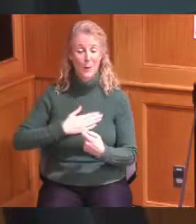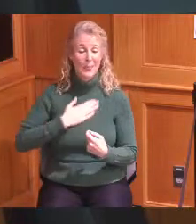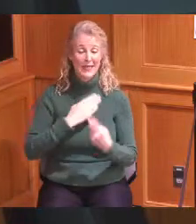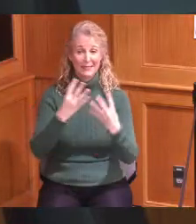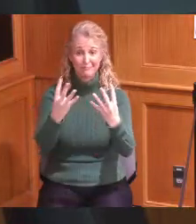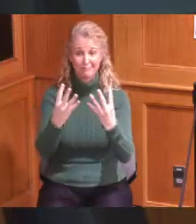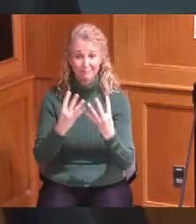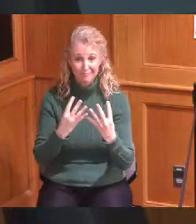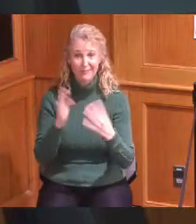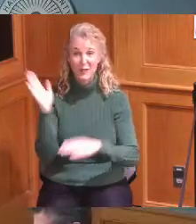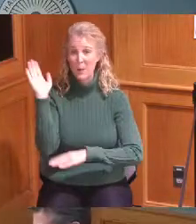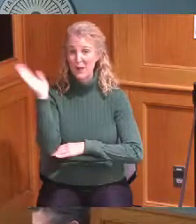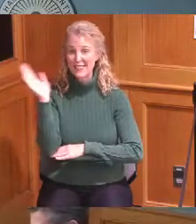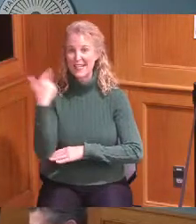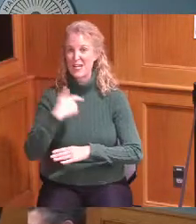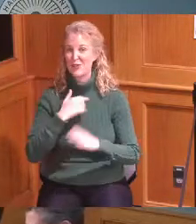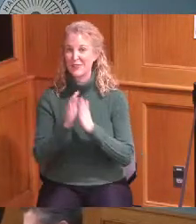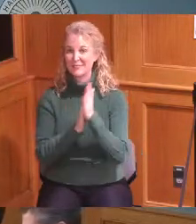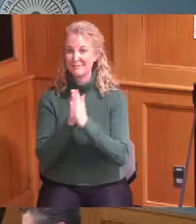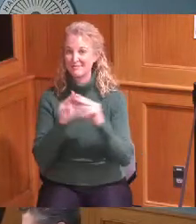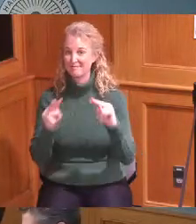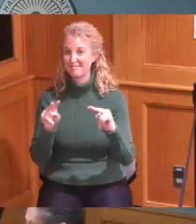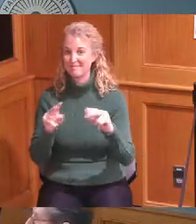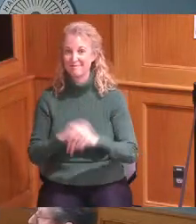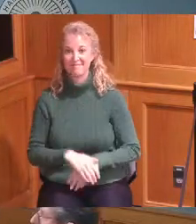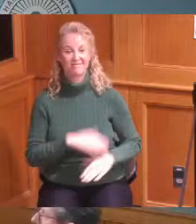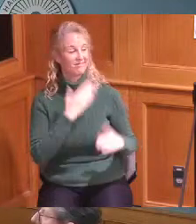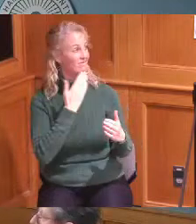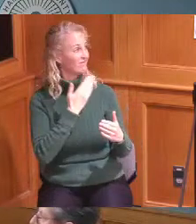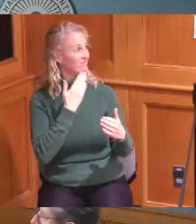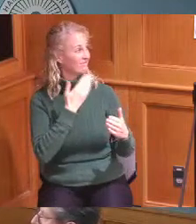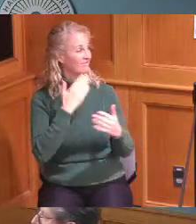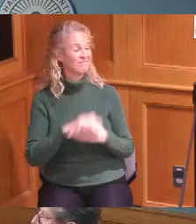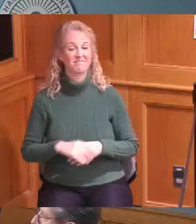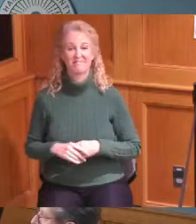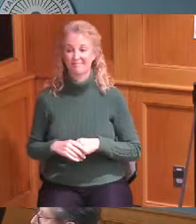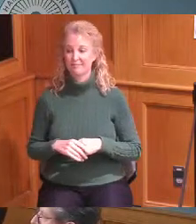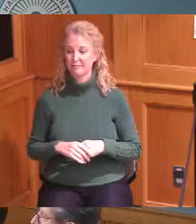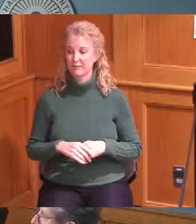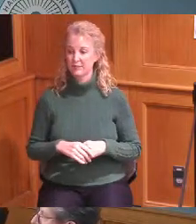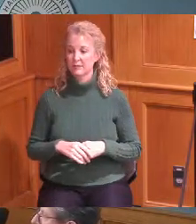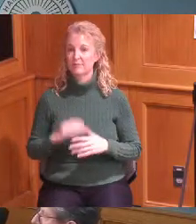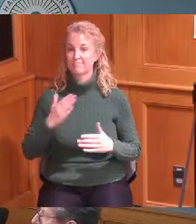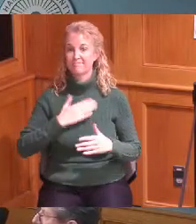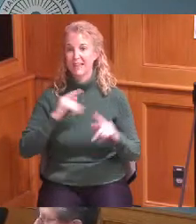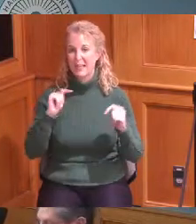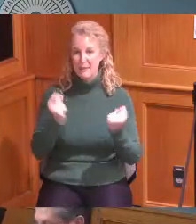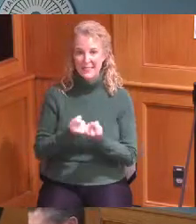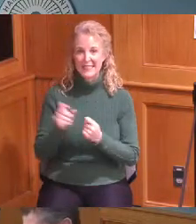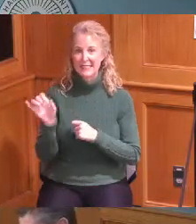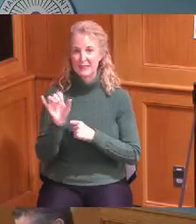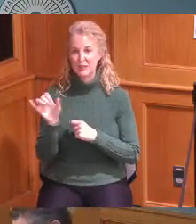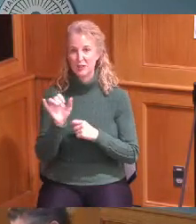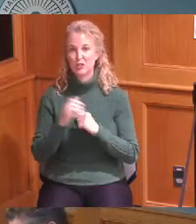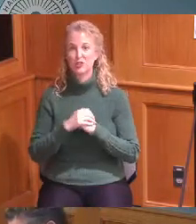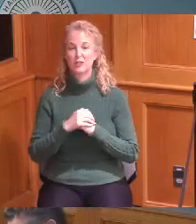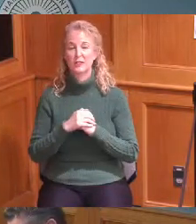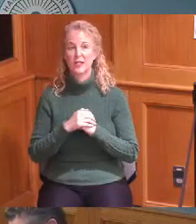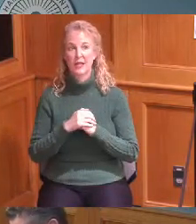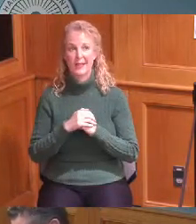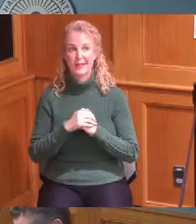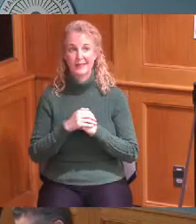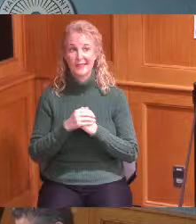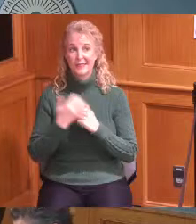we'll welcome your presentation. Thank you, Rutch. Thanks for inviting me and our team here. We're going to share some information